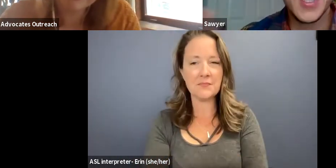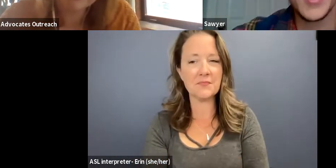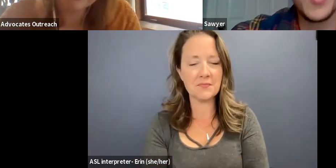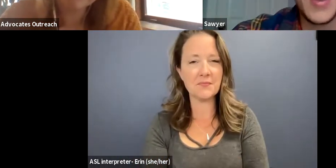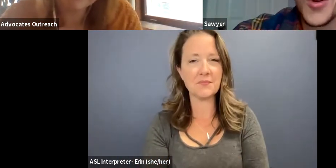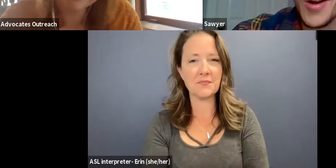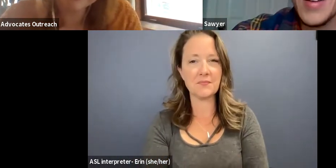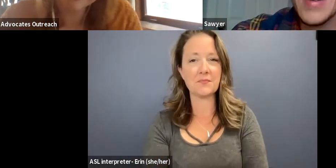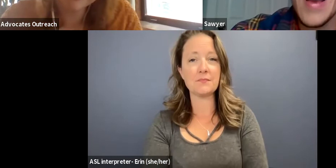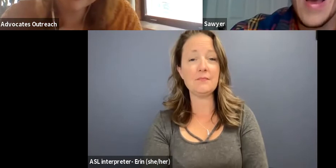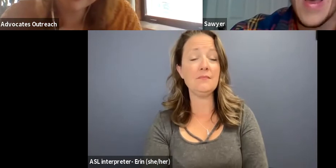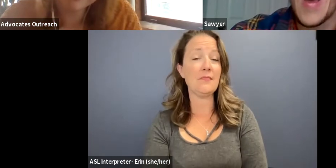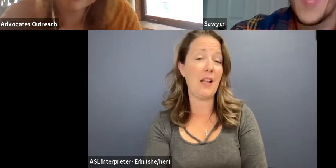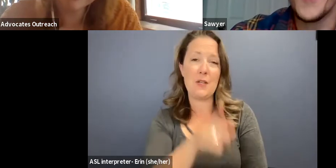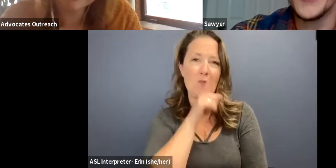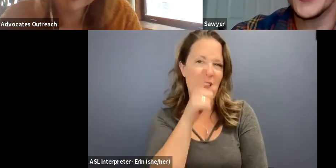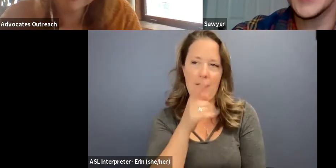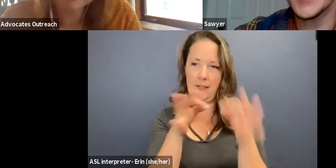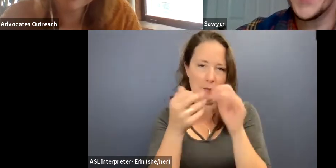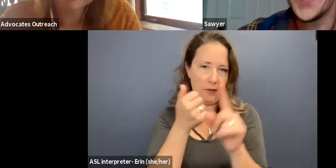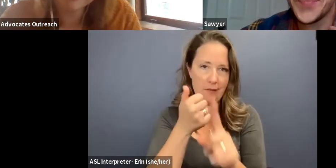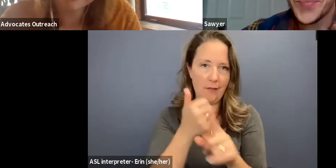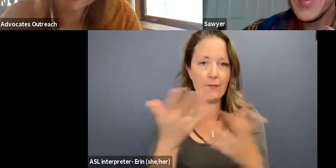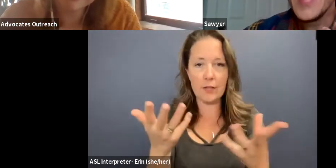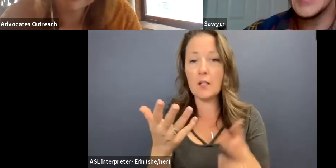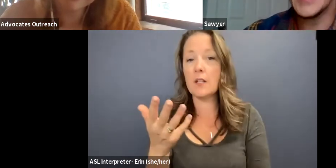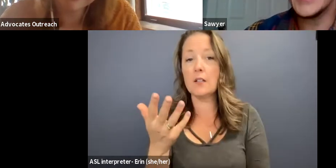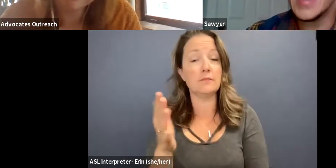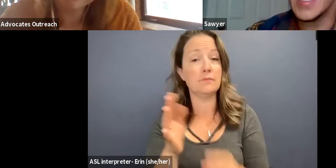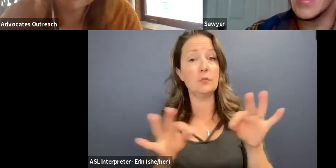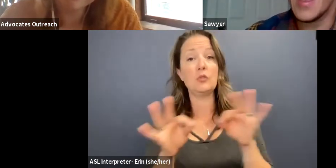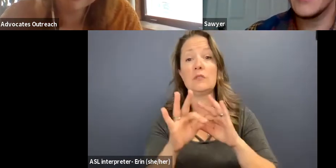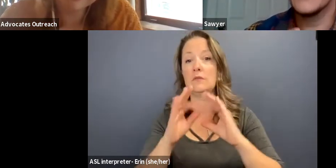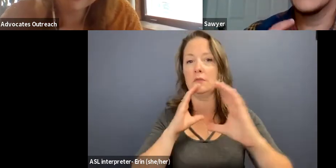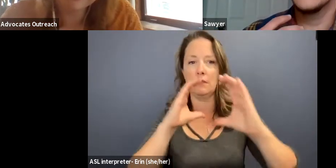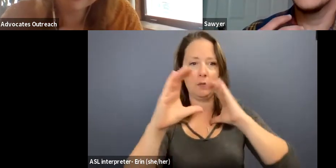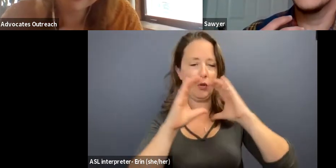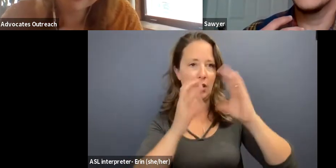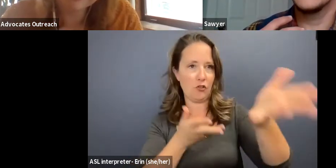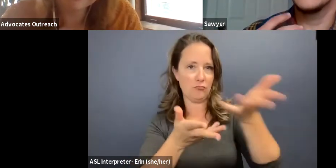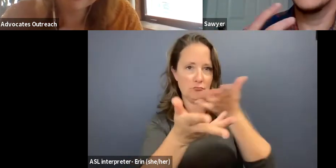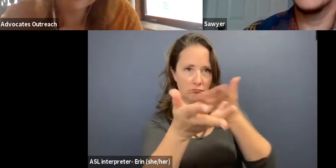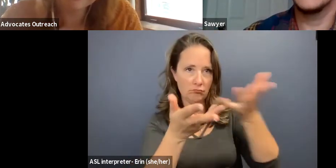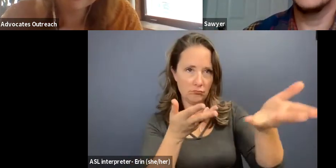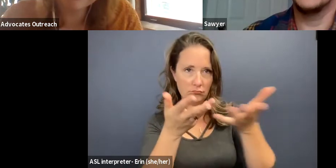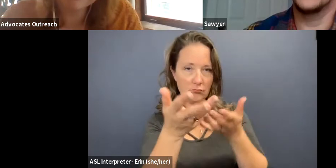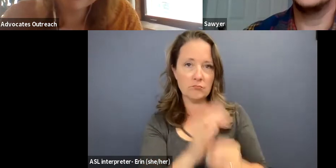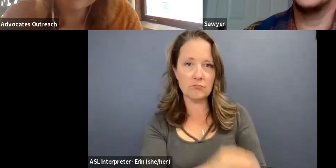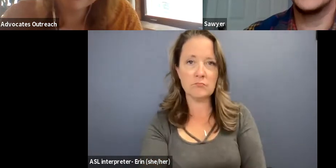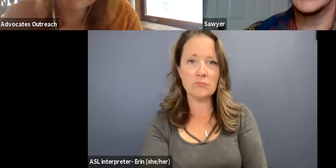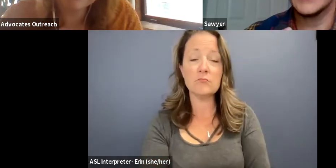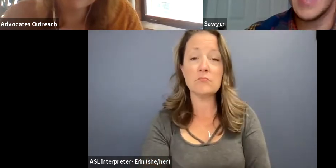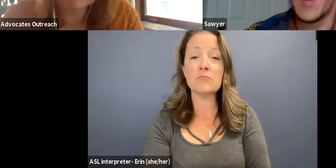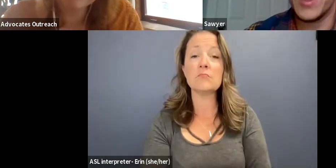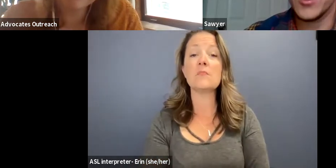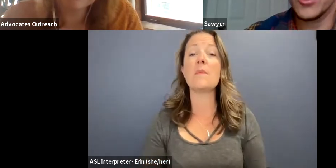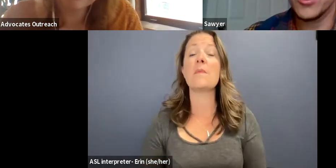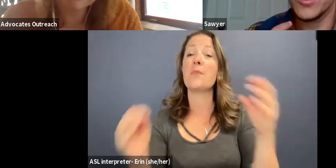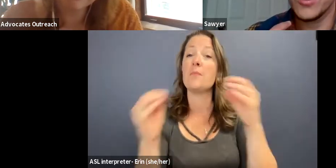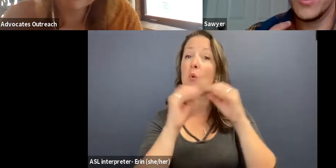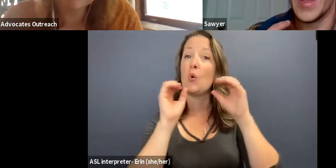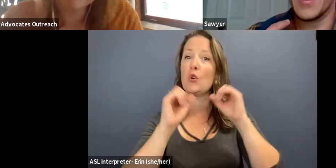if there's an adoption that's part of that family story, it's much more expansive than just like mom and